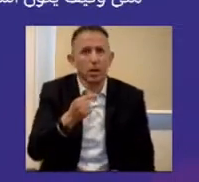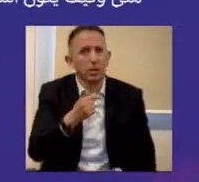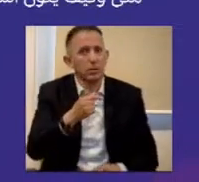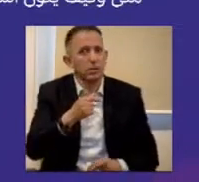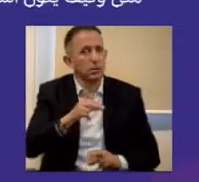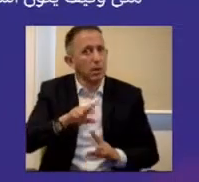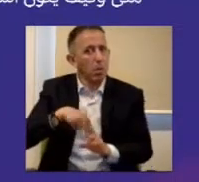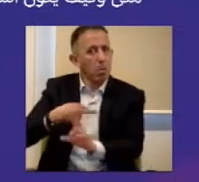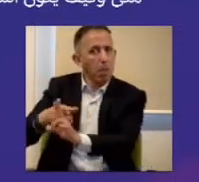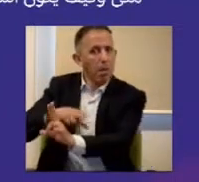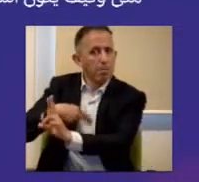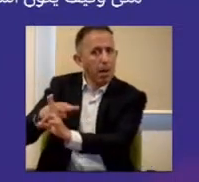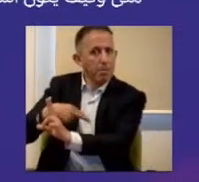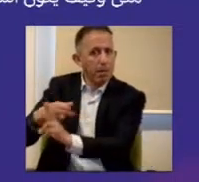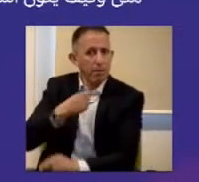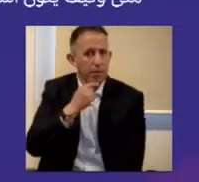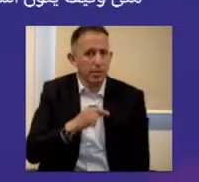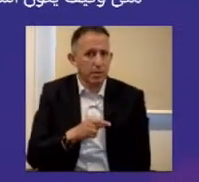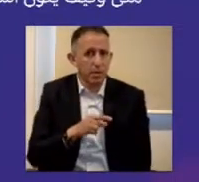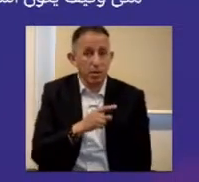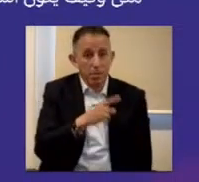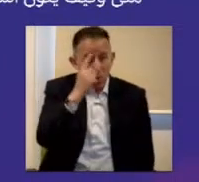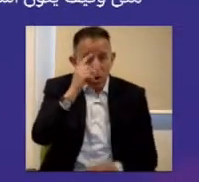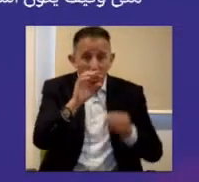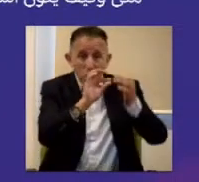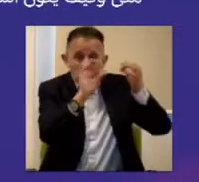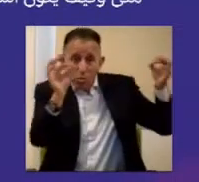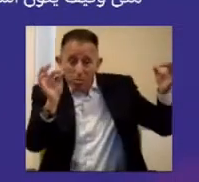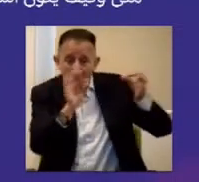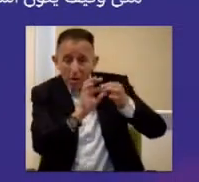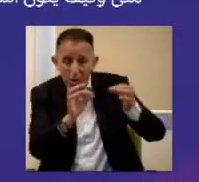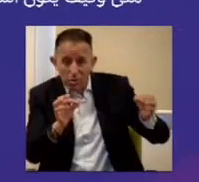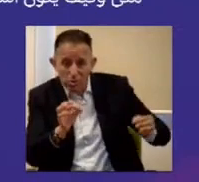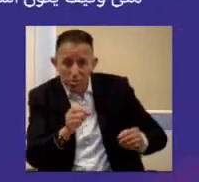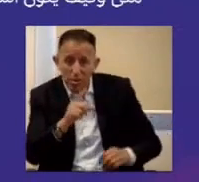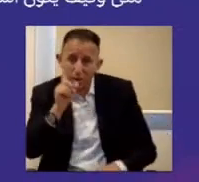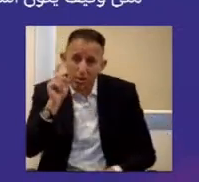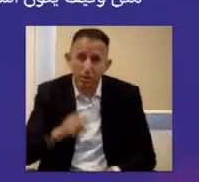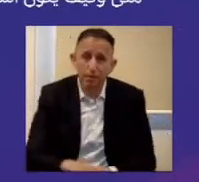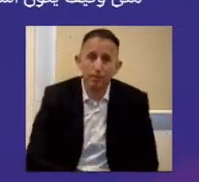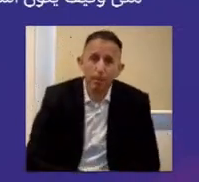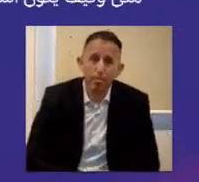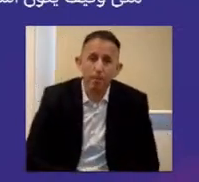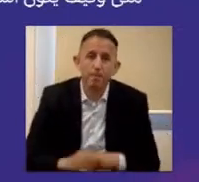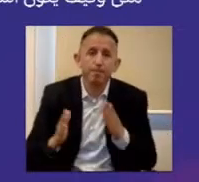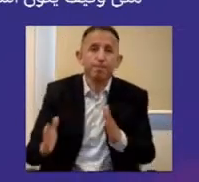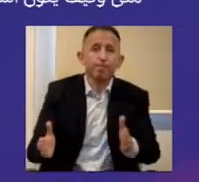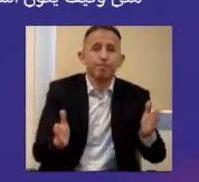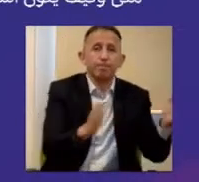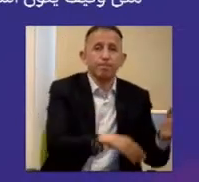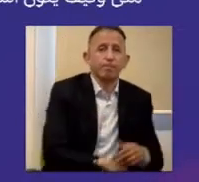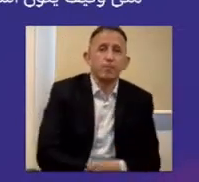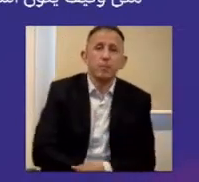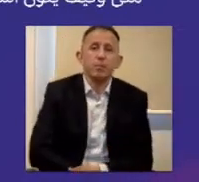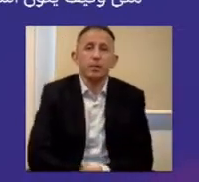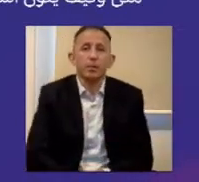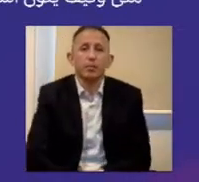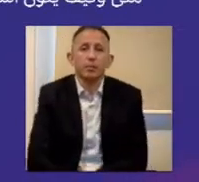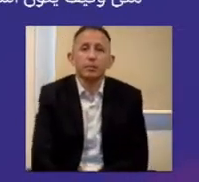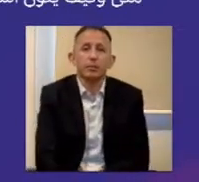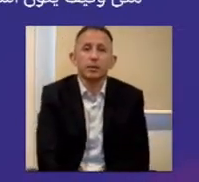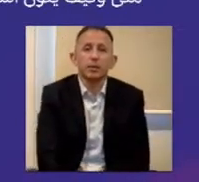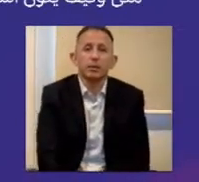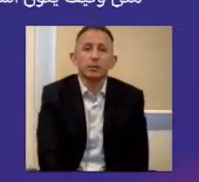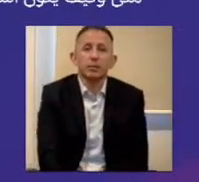to solve that. You know that the set of prime numbers is not infinite. Maybe you have studied the proof that the set of